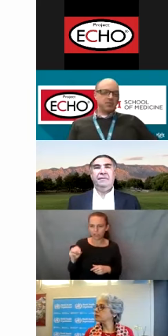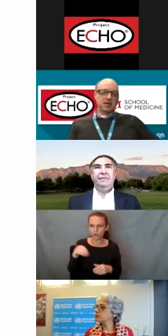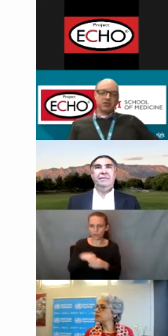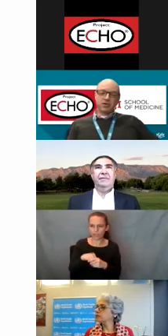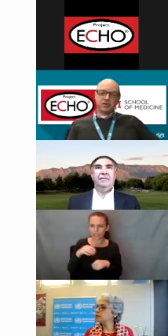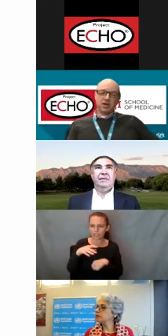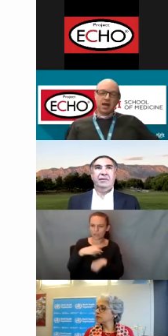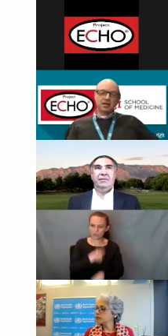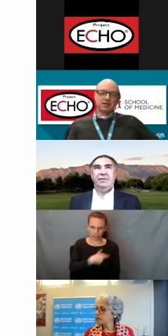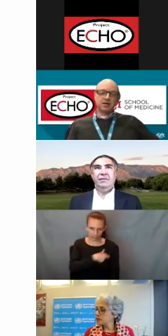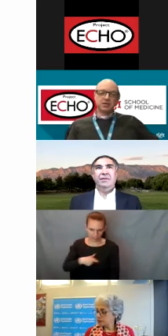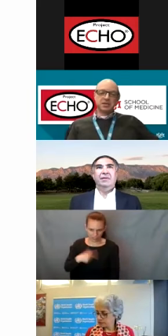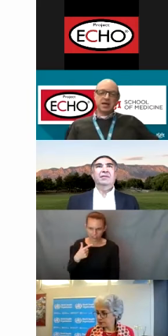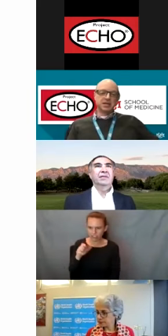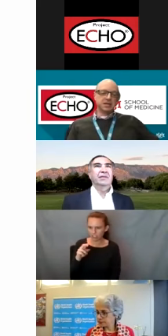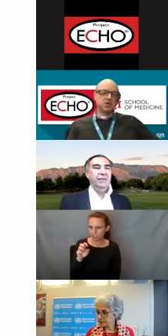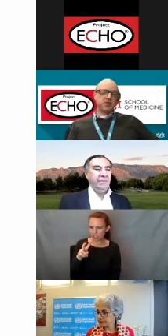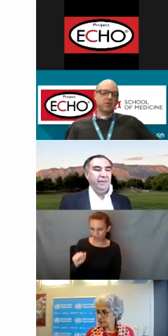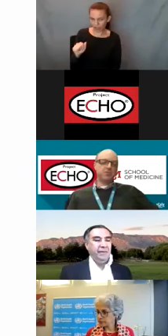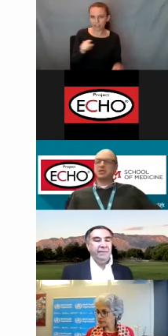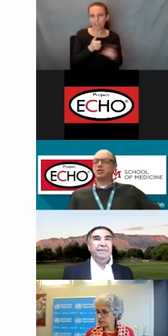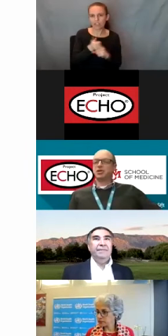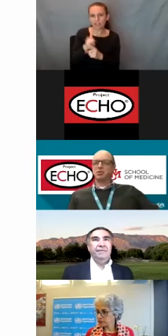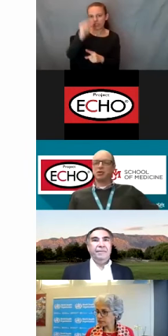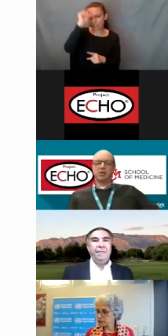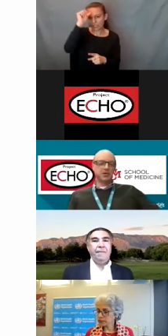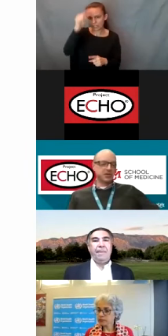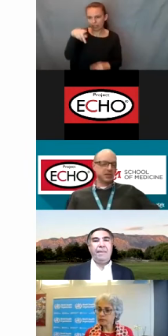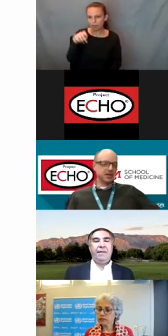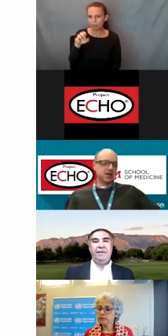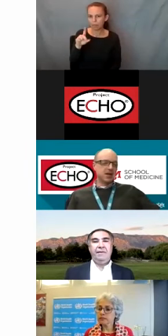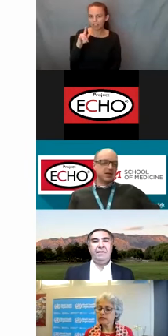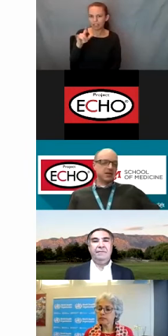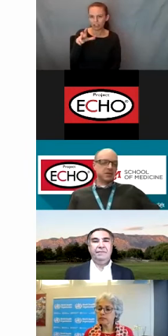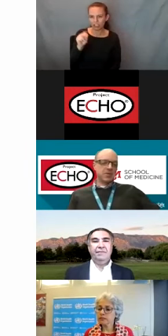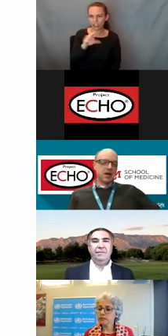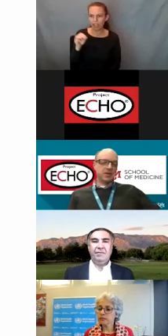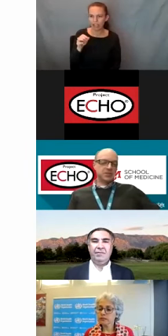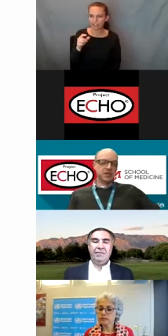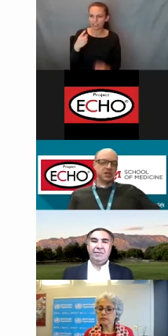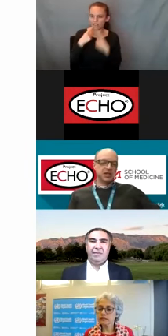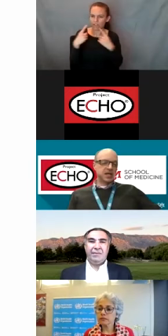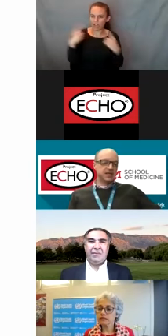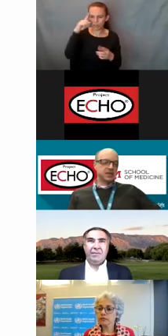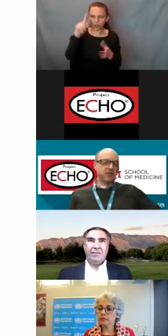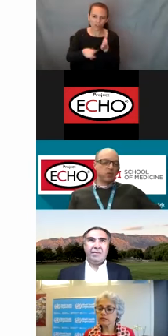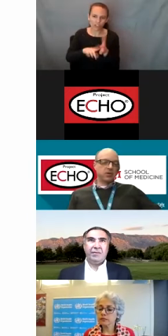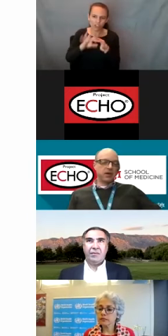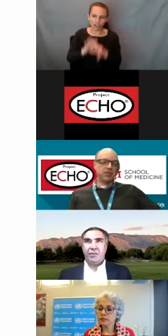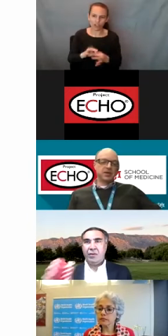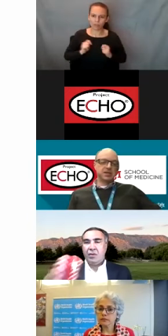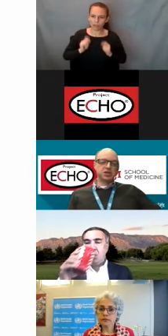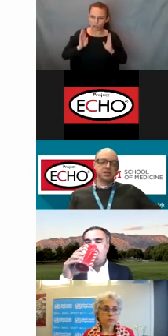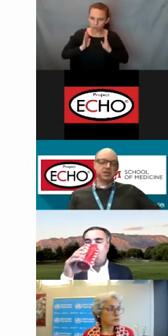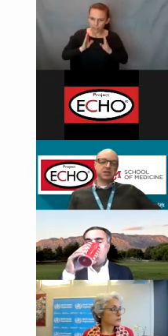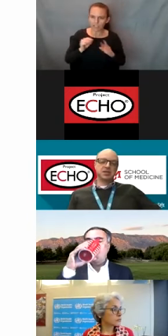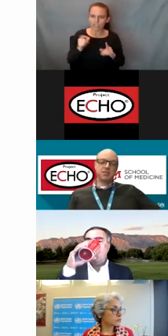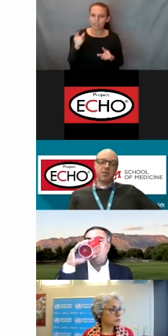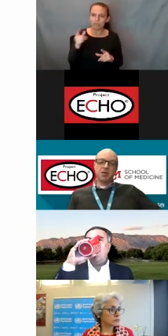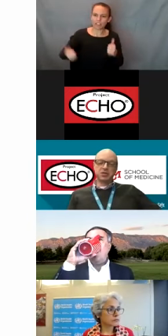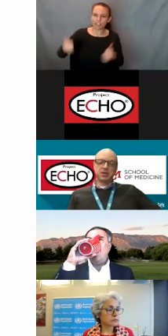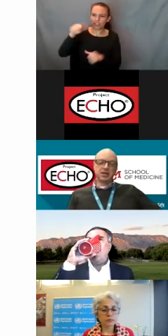Indian pediatrician and clinical scientist known for her research on tuberculosis. Dr. Swaminathan has been Chief Scientist of the World Health Organization